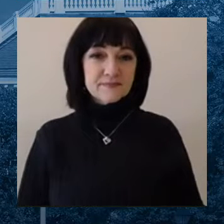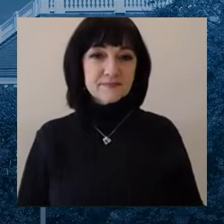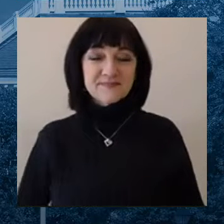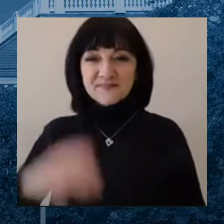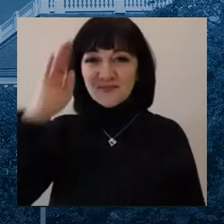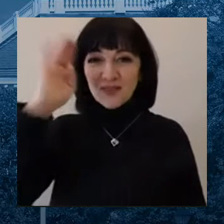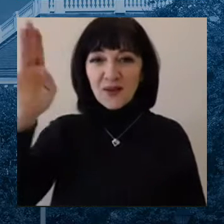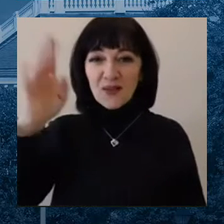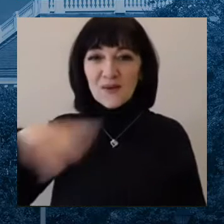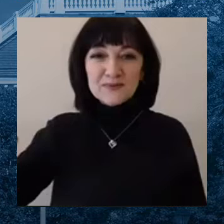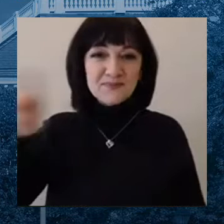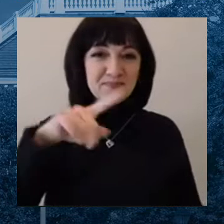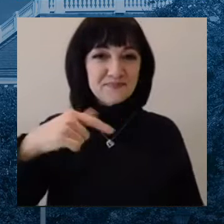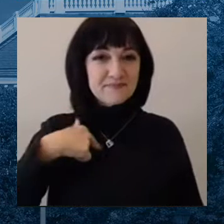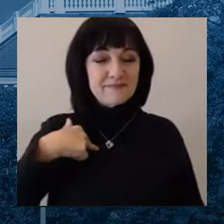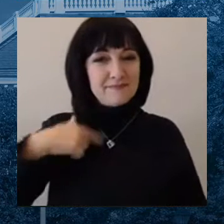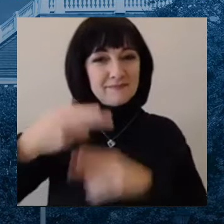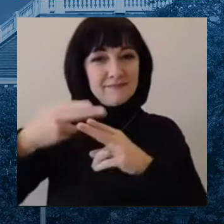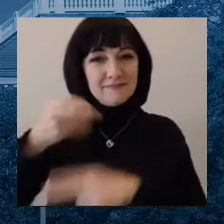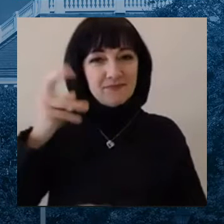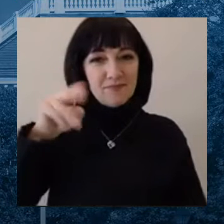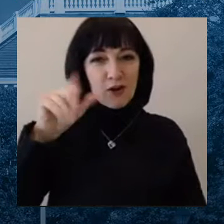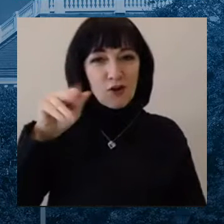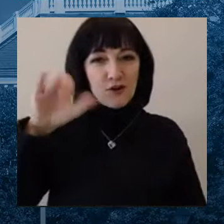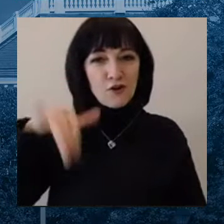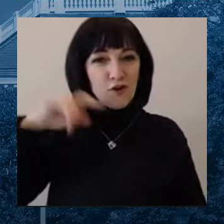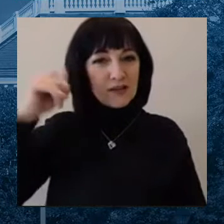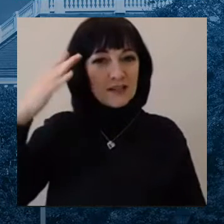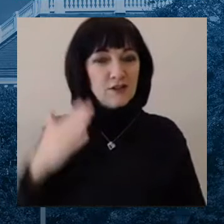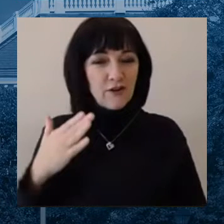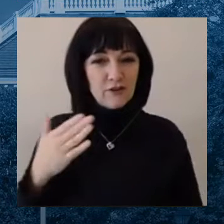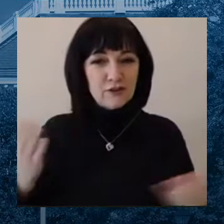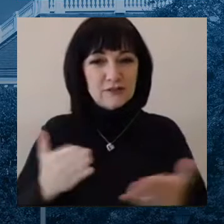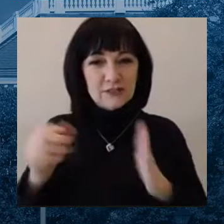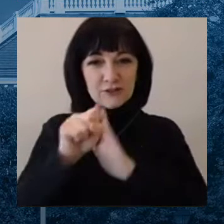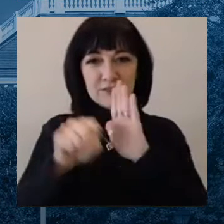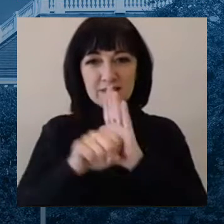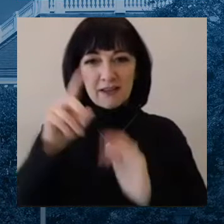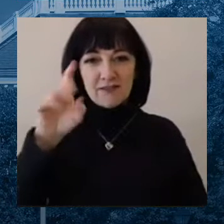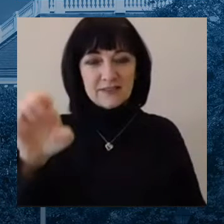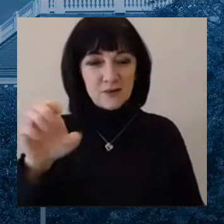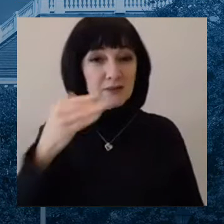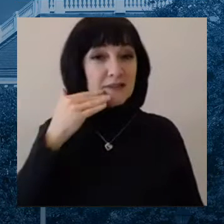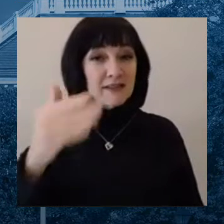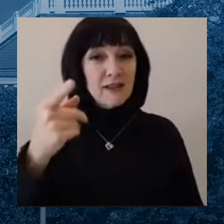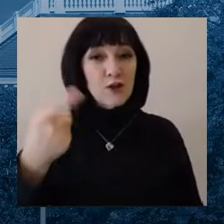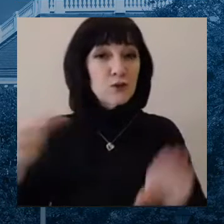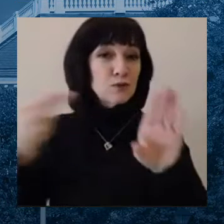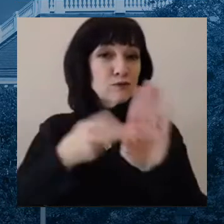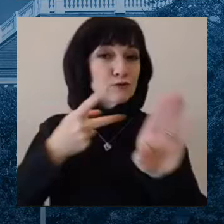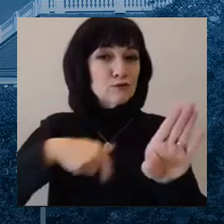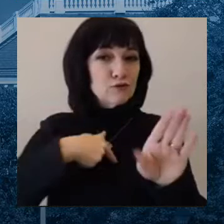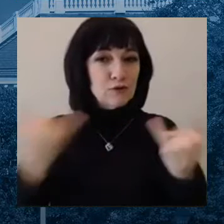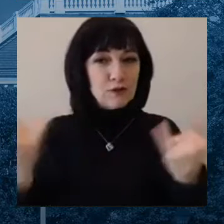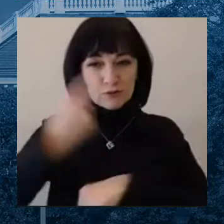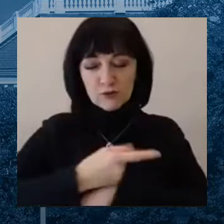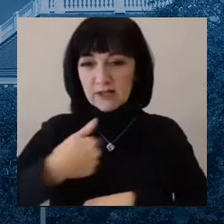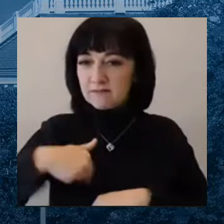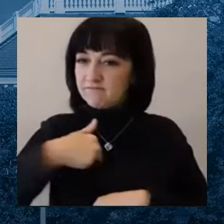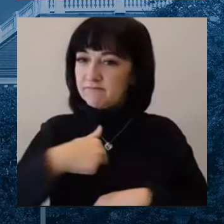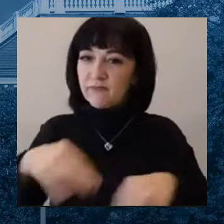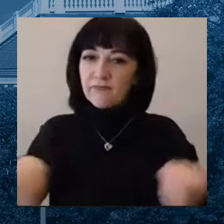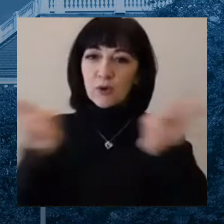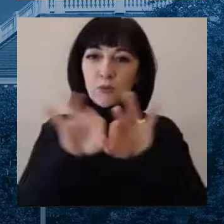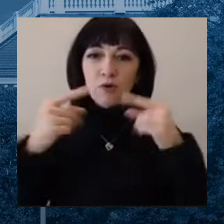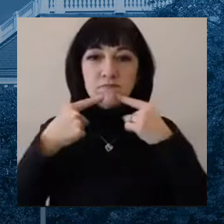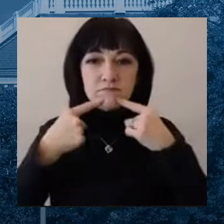Hello, everyone. I'm Governor John Carney. Thank you for joining us today. We have a very important program and